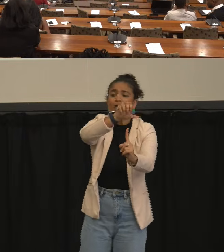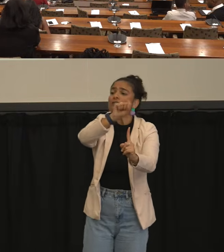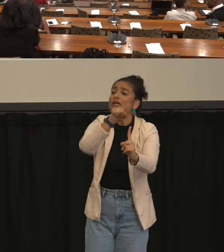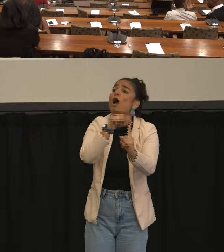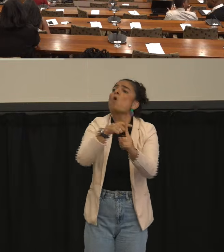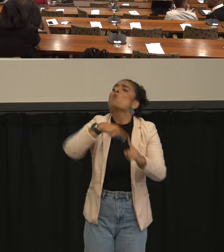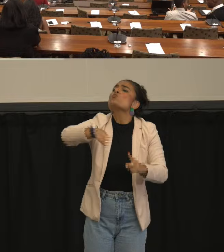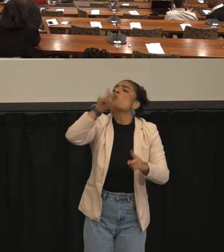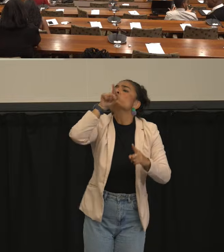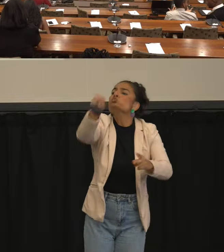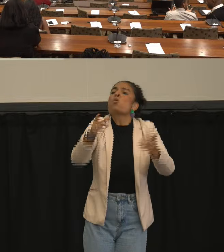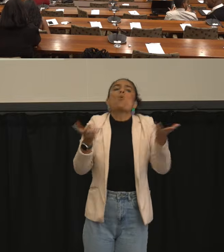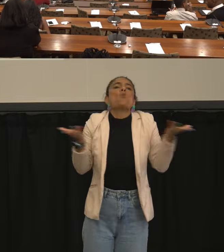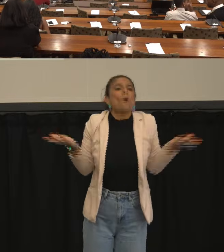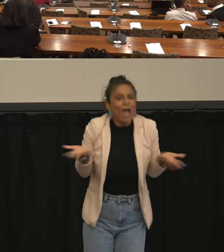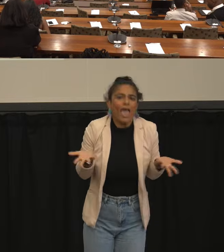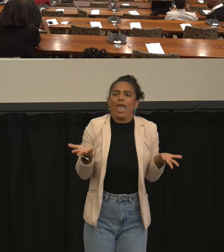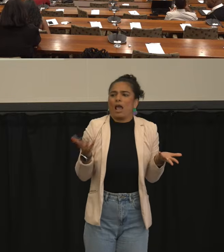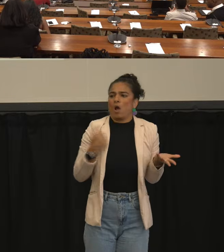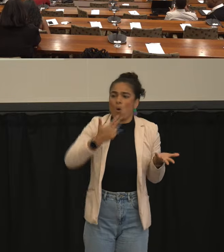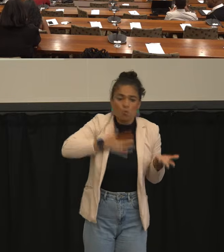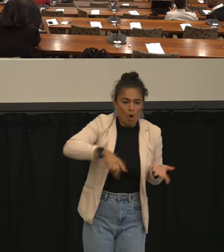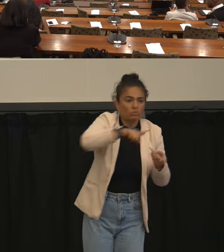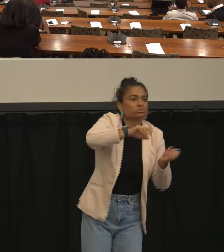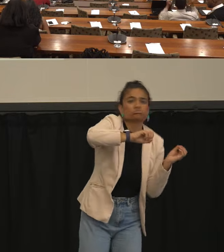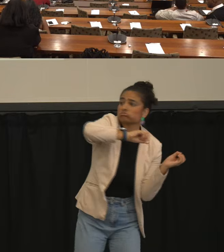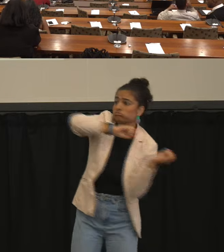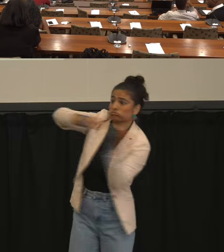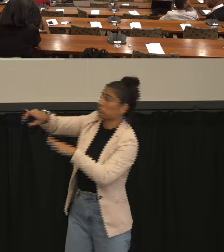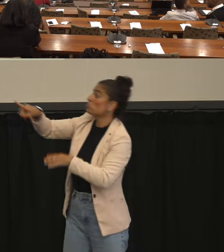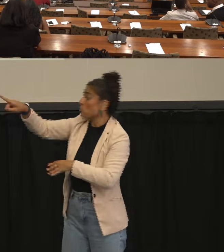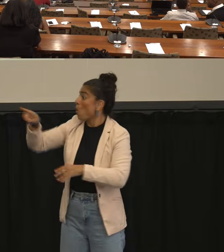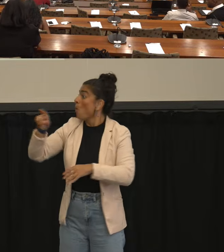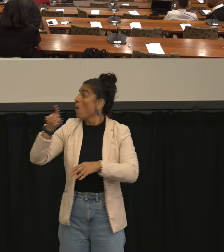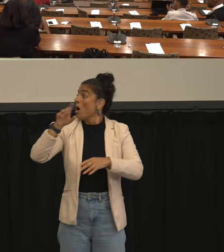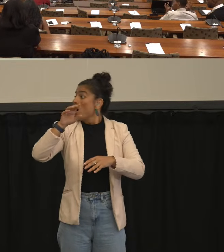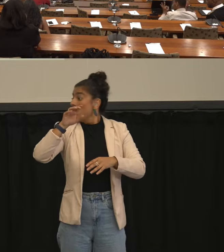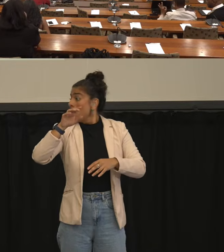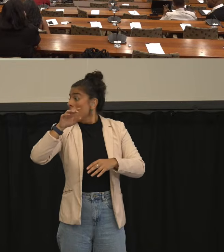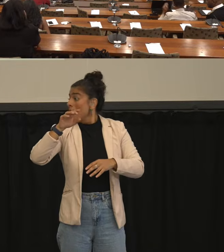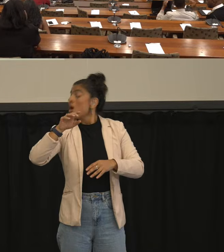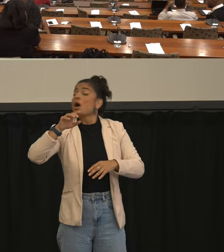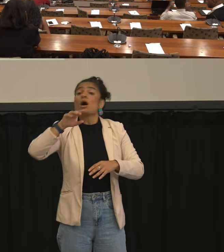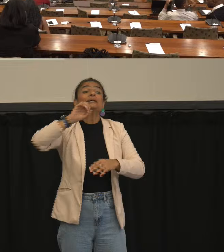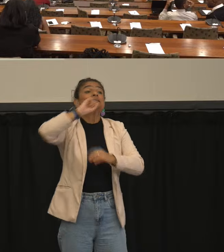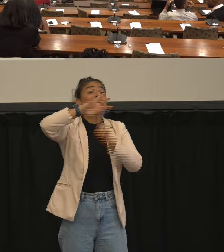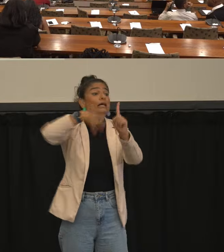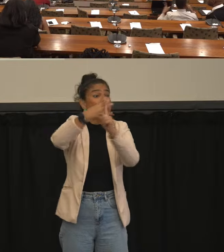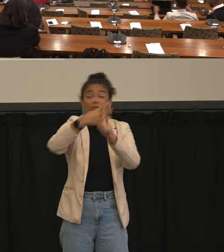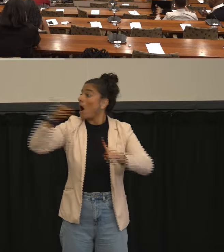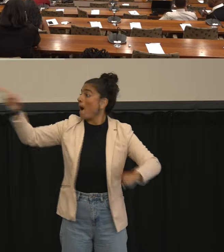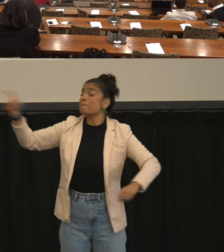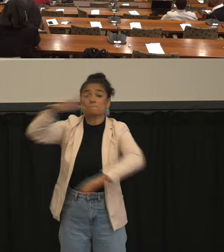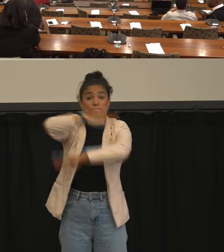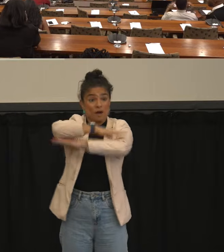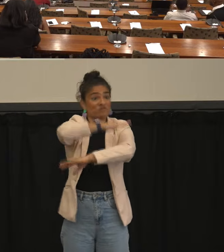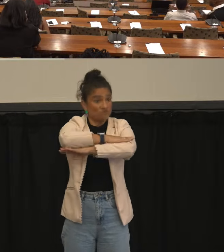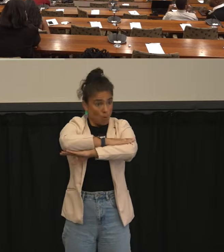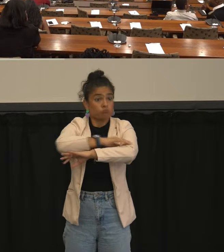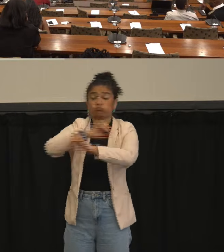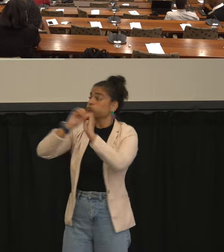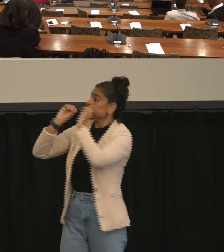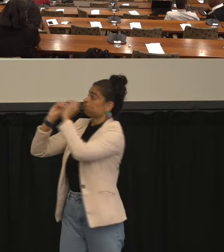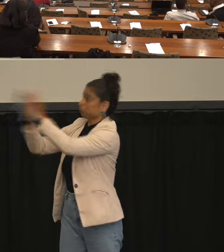fact that we know many organizations and institutions are creating sign language material.